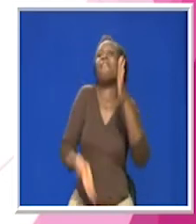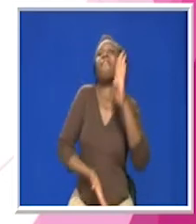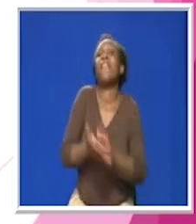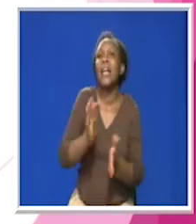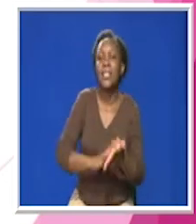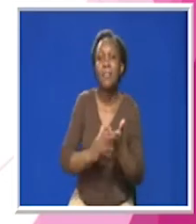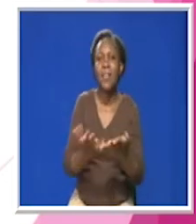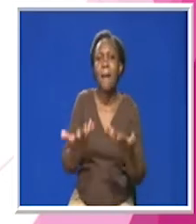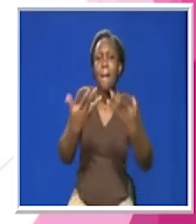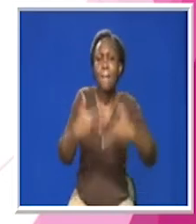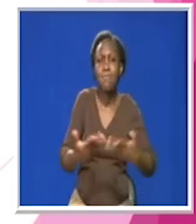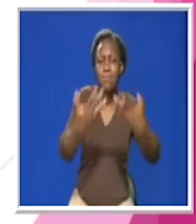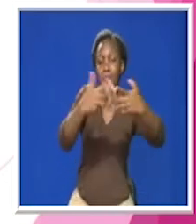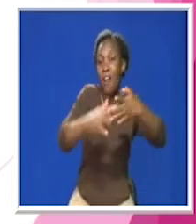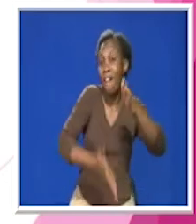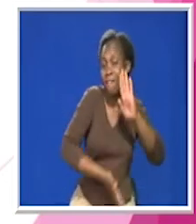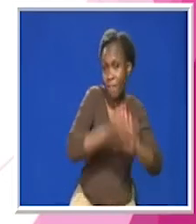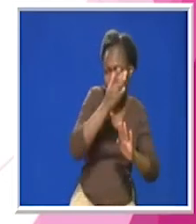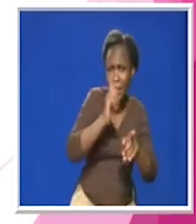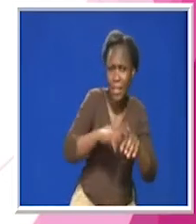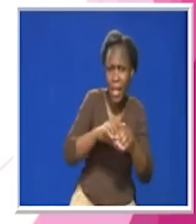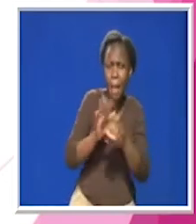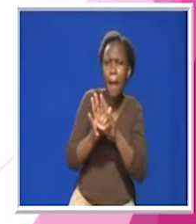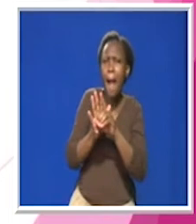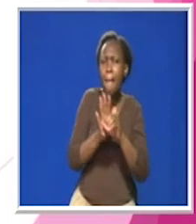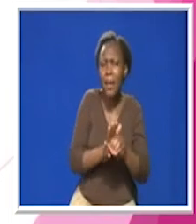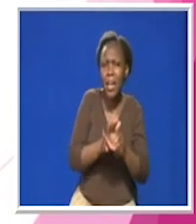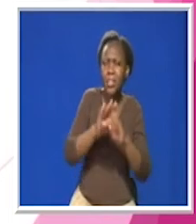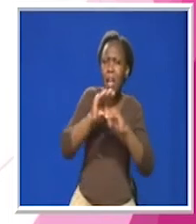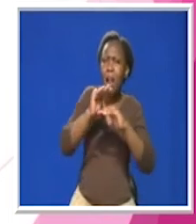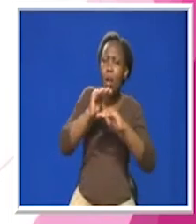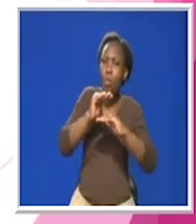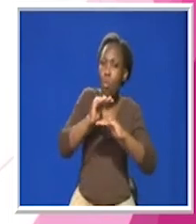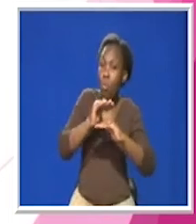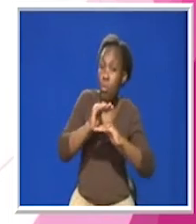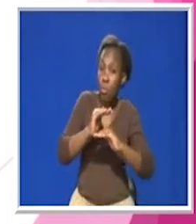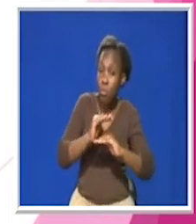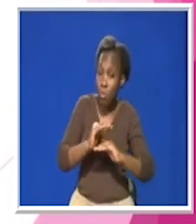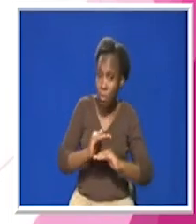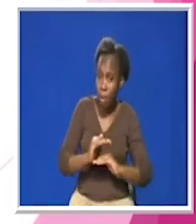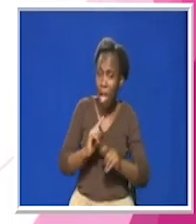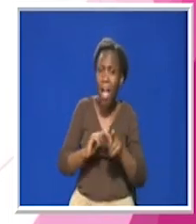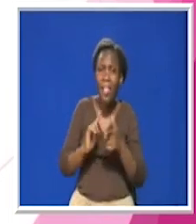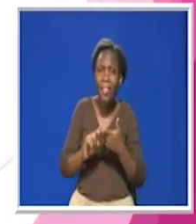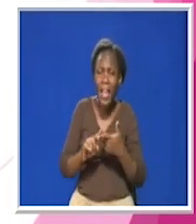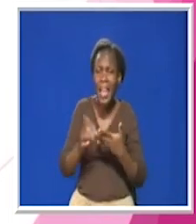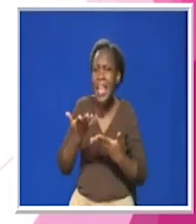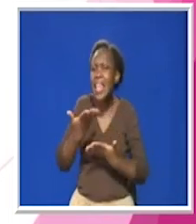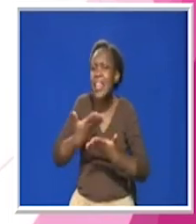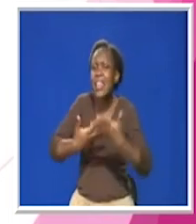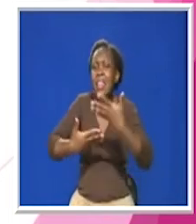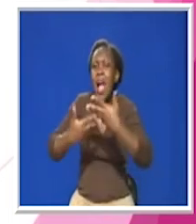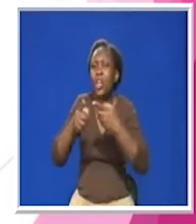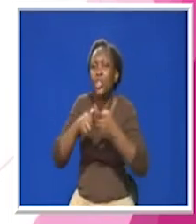faster. When you reduce the pressure, or rather when you have low pressure, the rate of reaction is